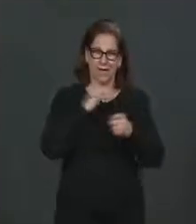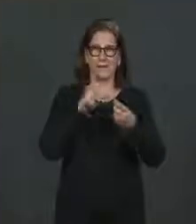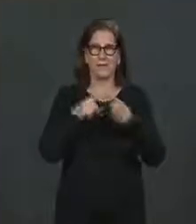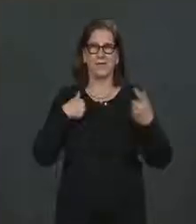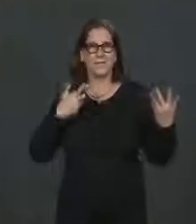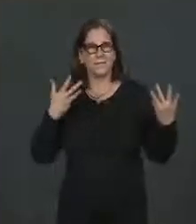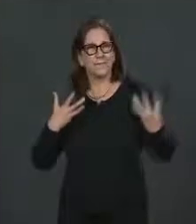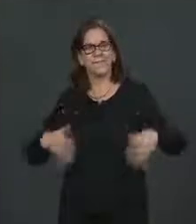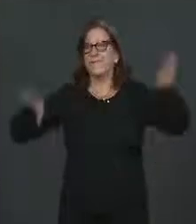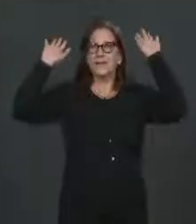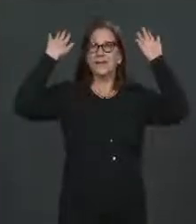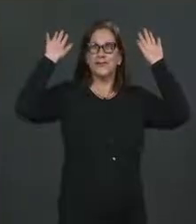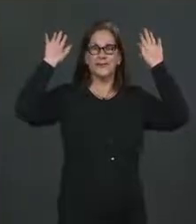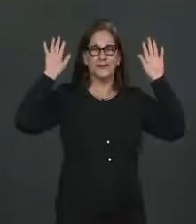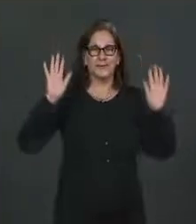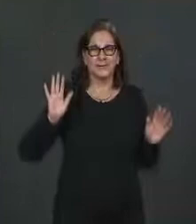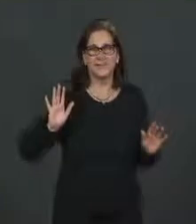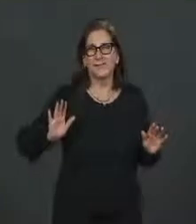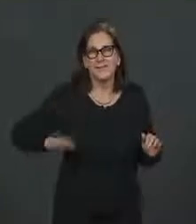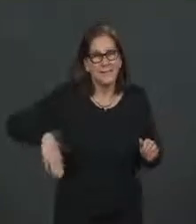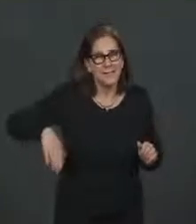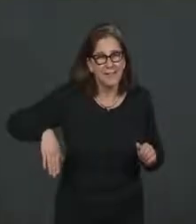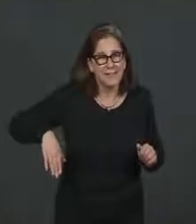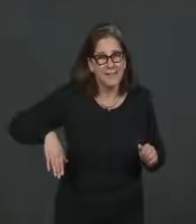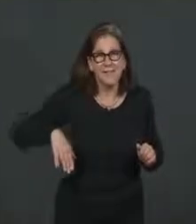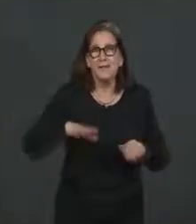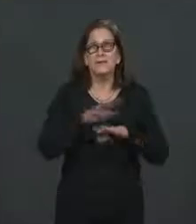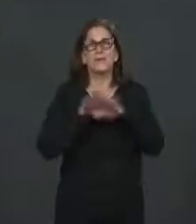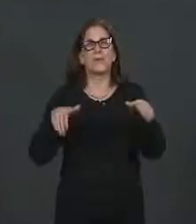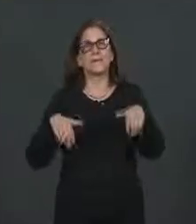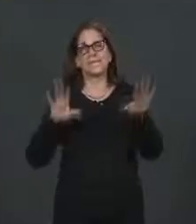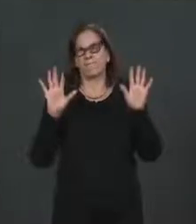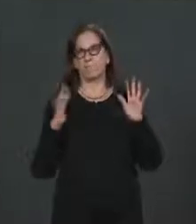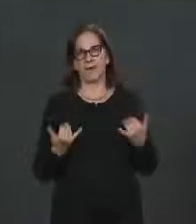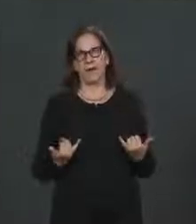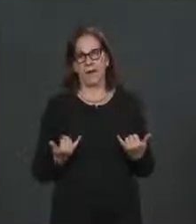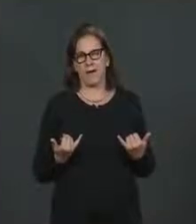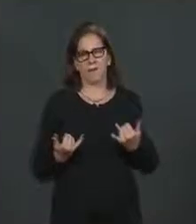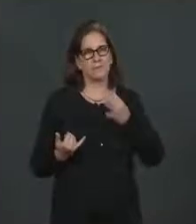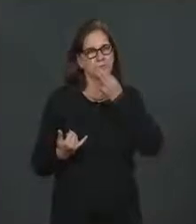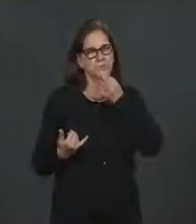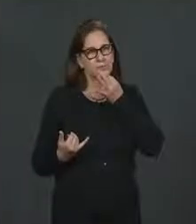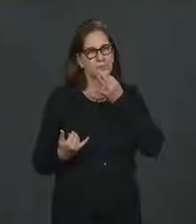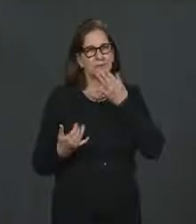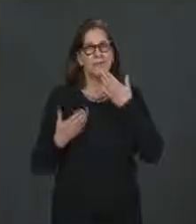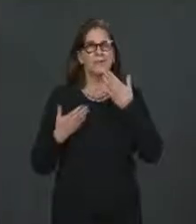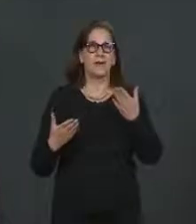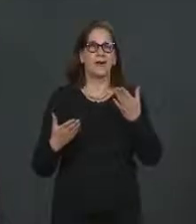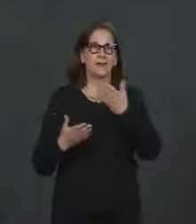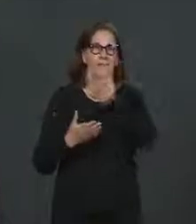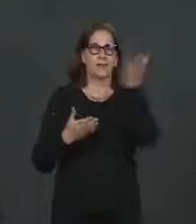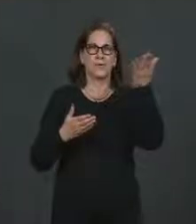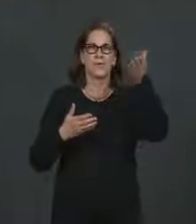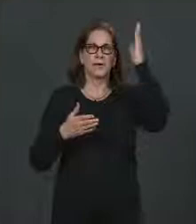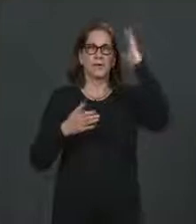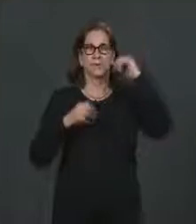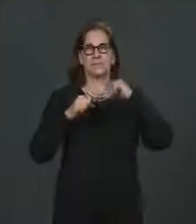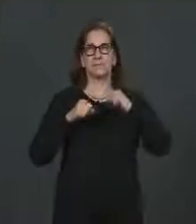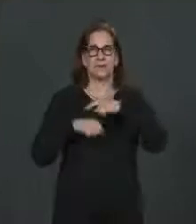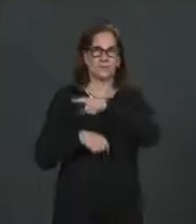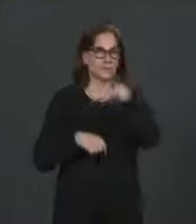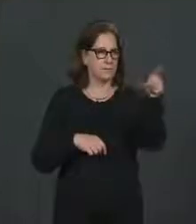now. Don't let up now. Thank you, and may God protect our troops. Thank you very much.